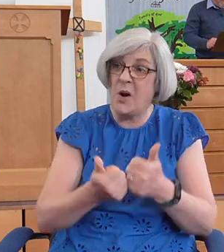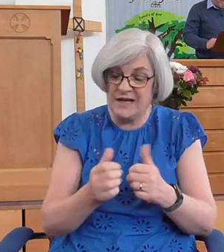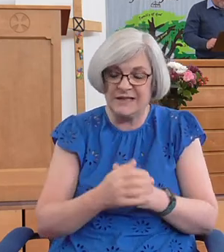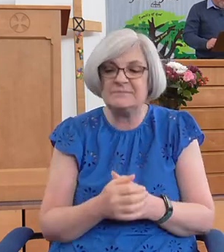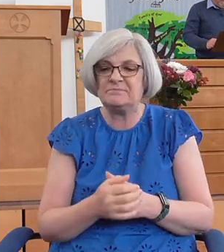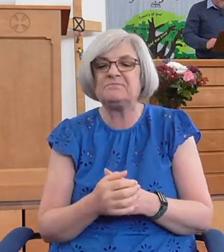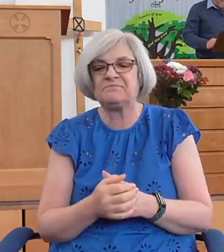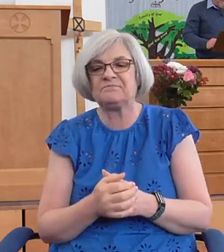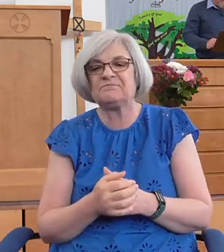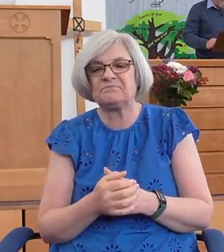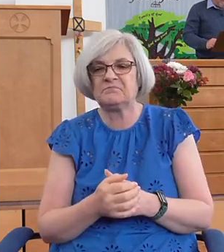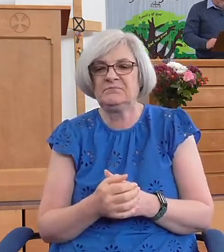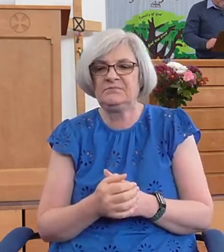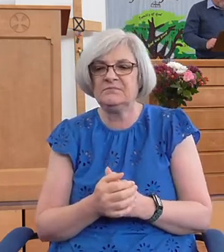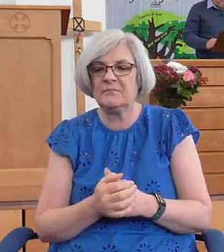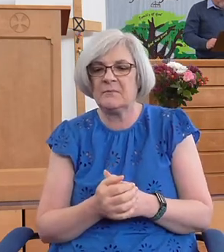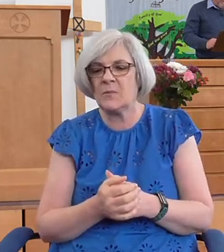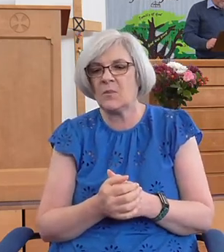morning.